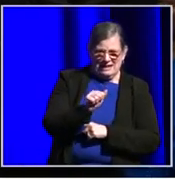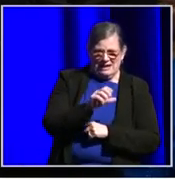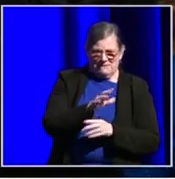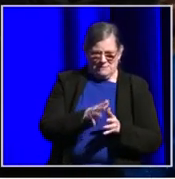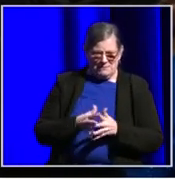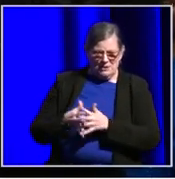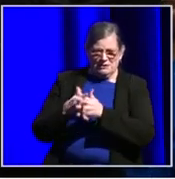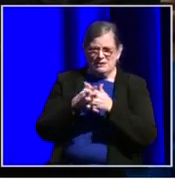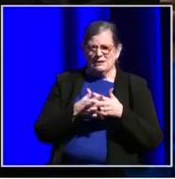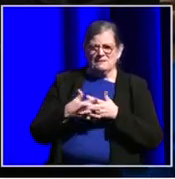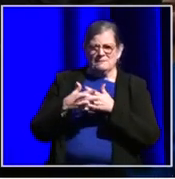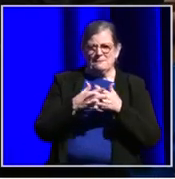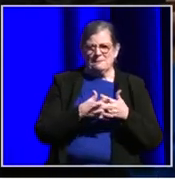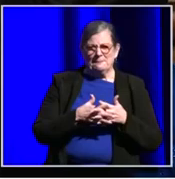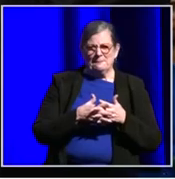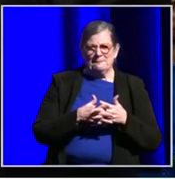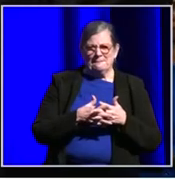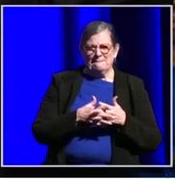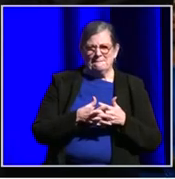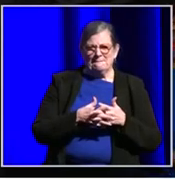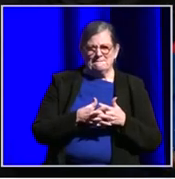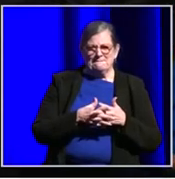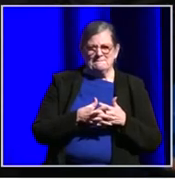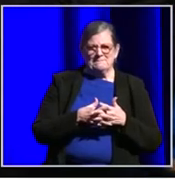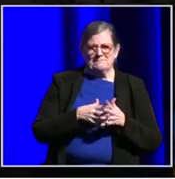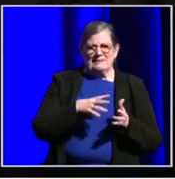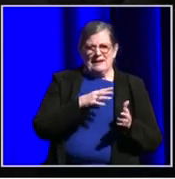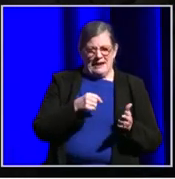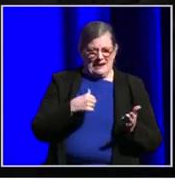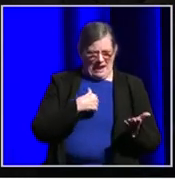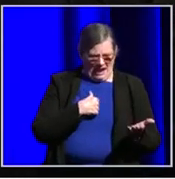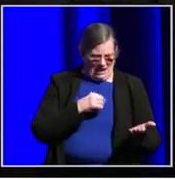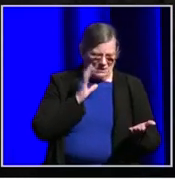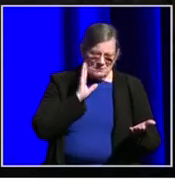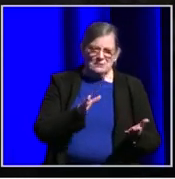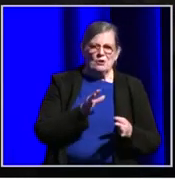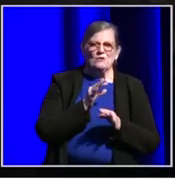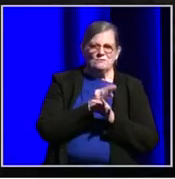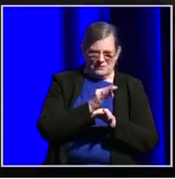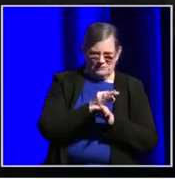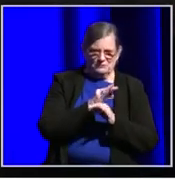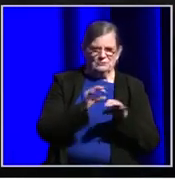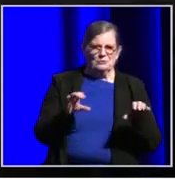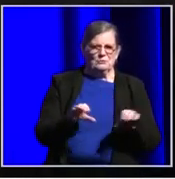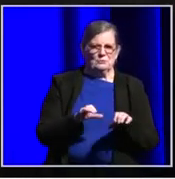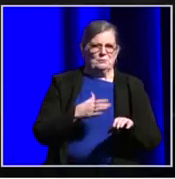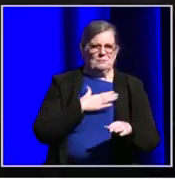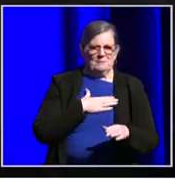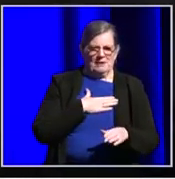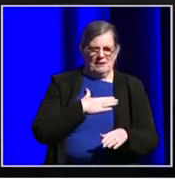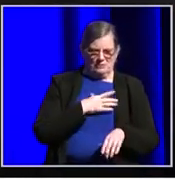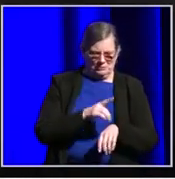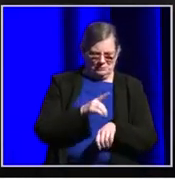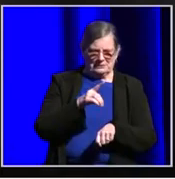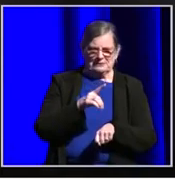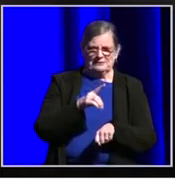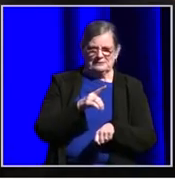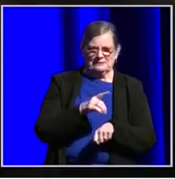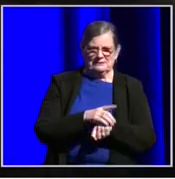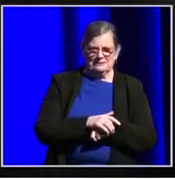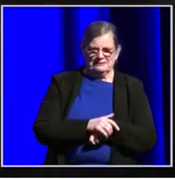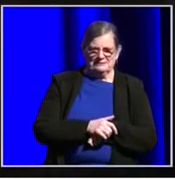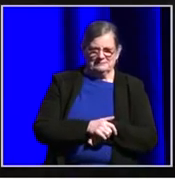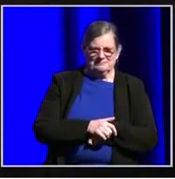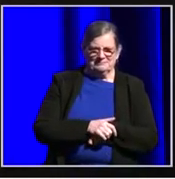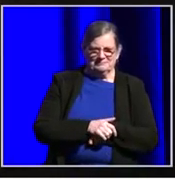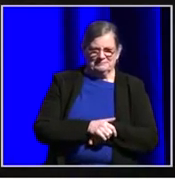the United States of America. And I will faithfully discharge. And I will faithfully discharge. The duties